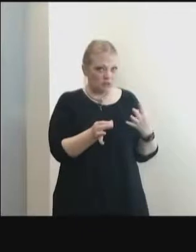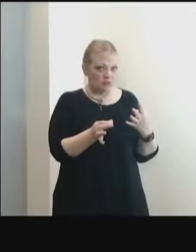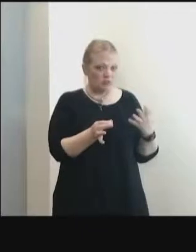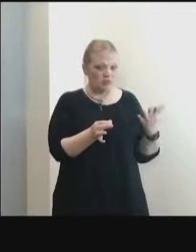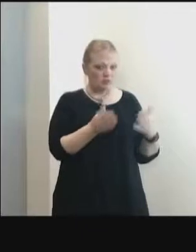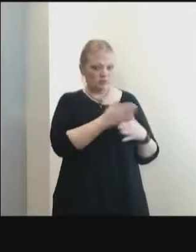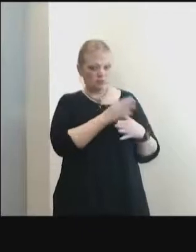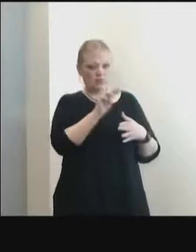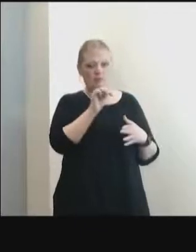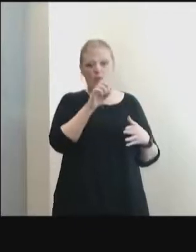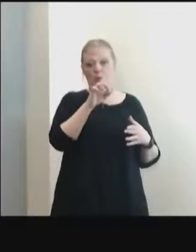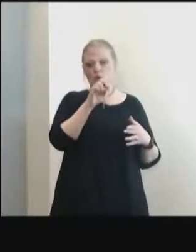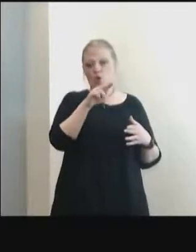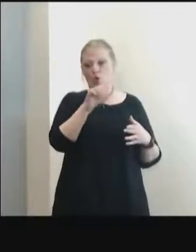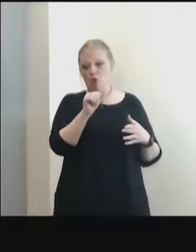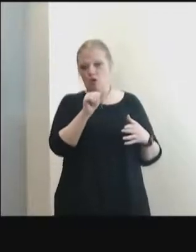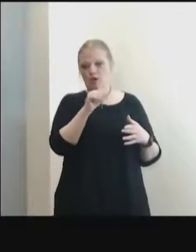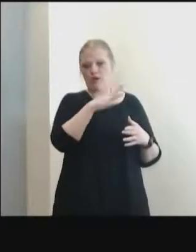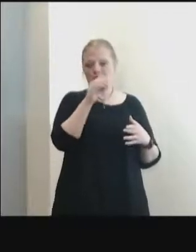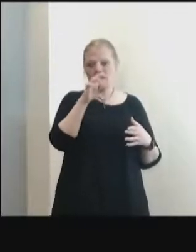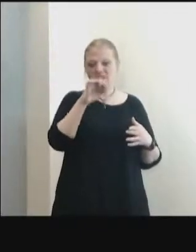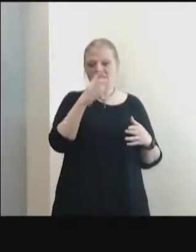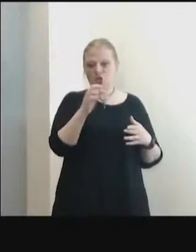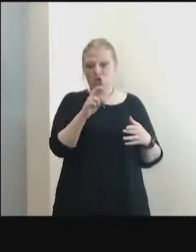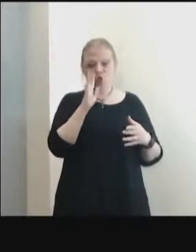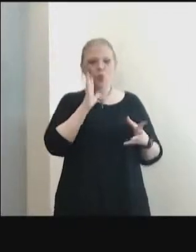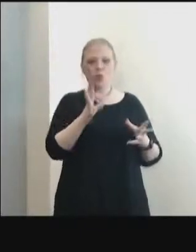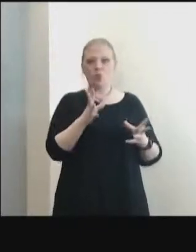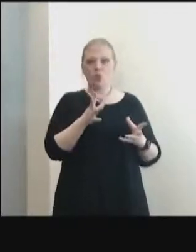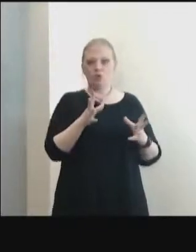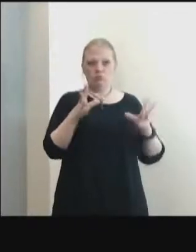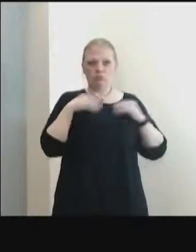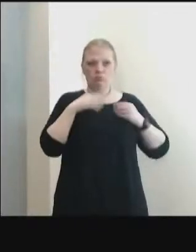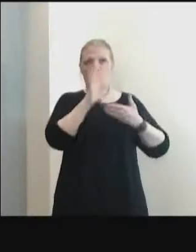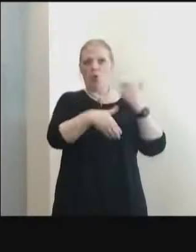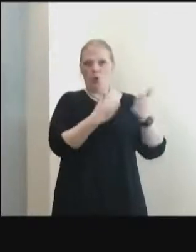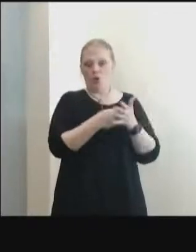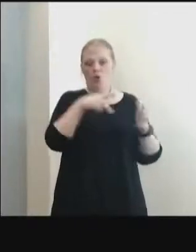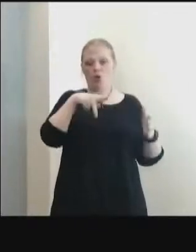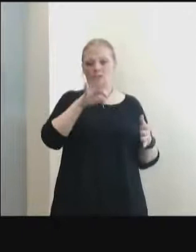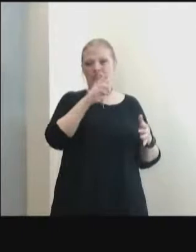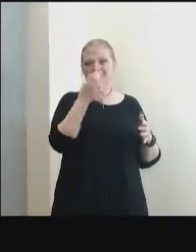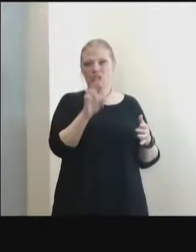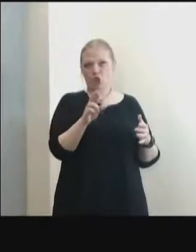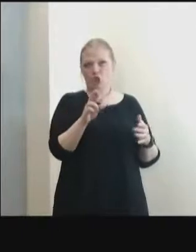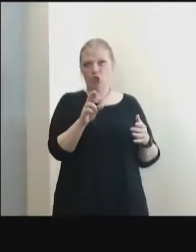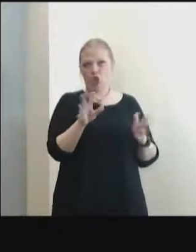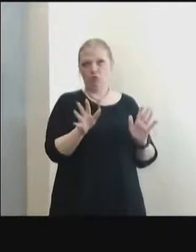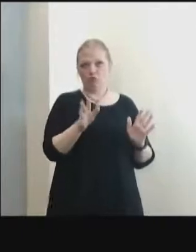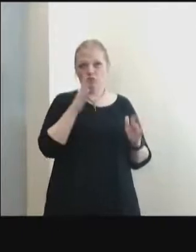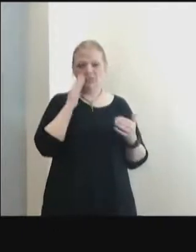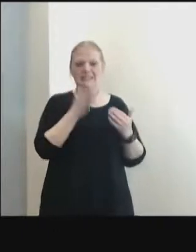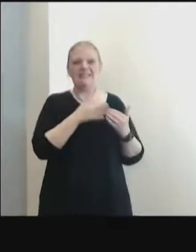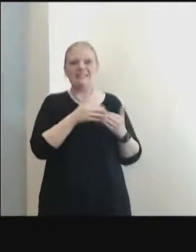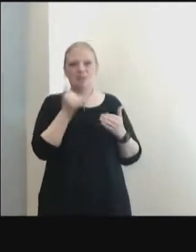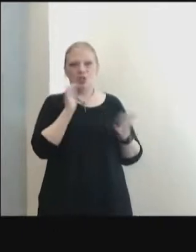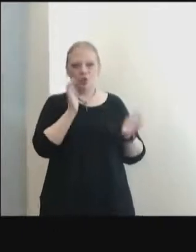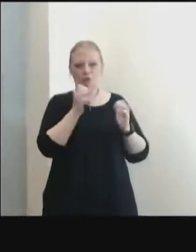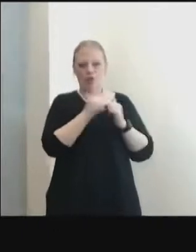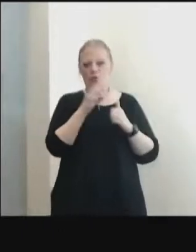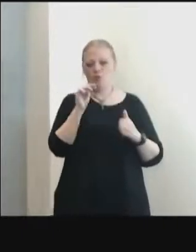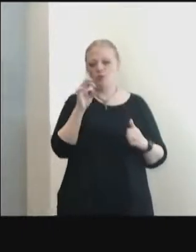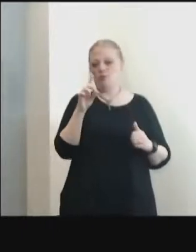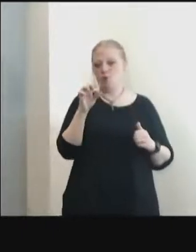would, between Moderna and Pfizer, we'd take all Pfizer because it's a little easier to dispense as compared to the